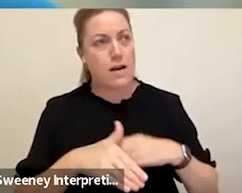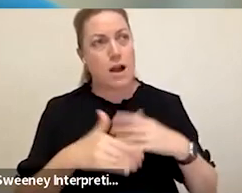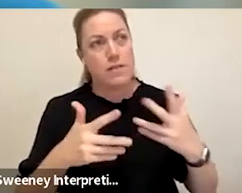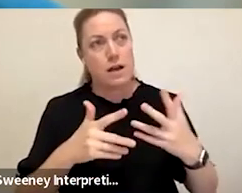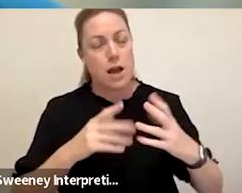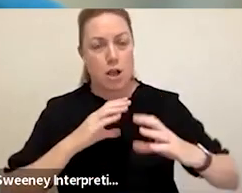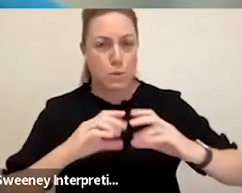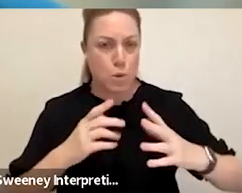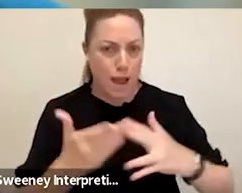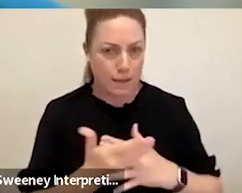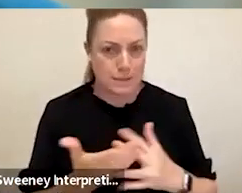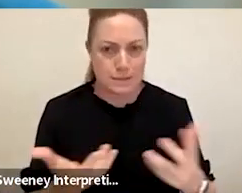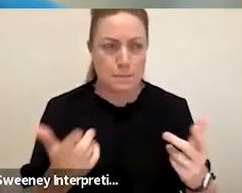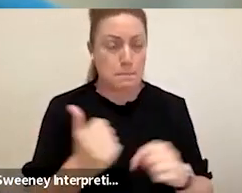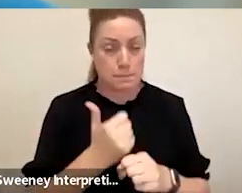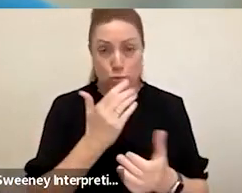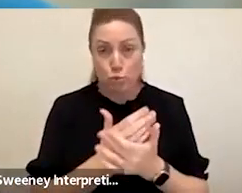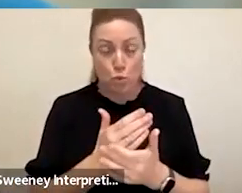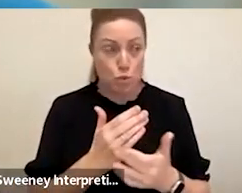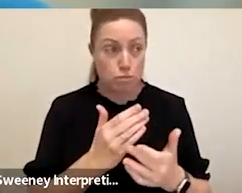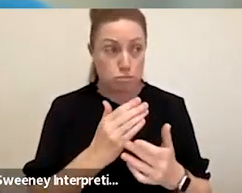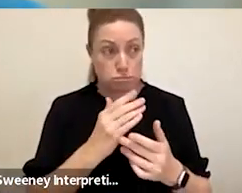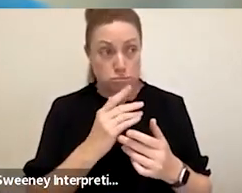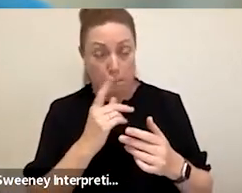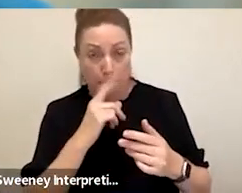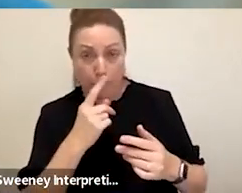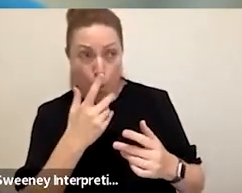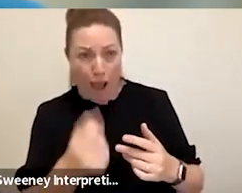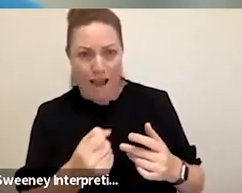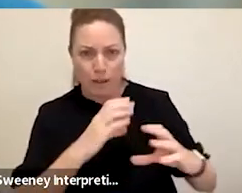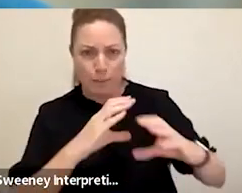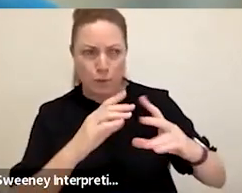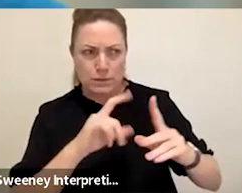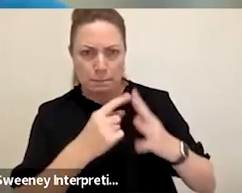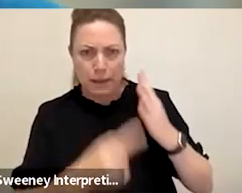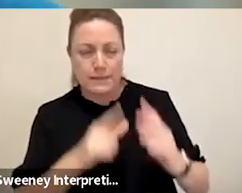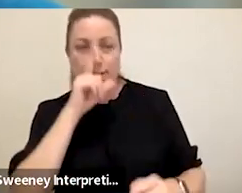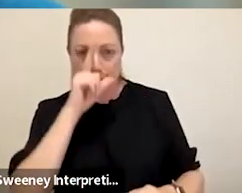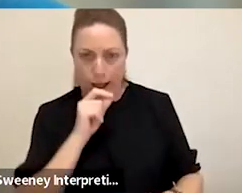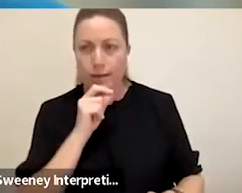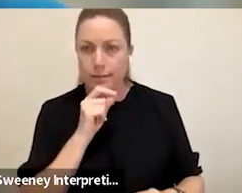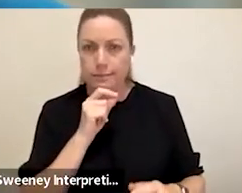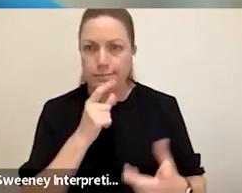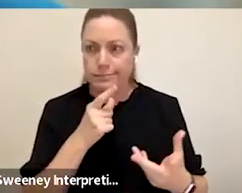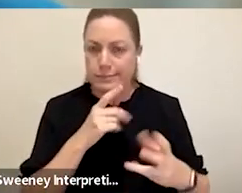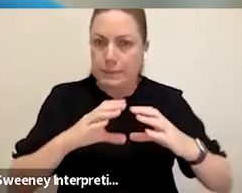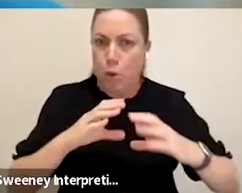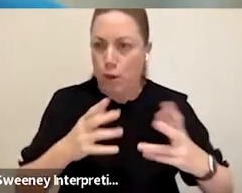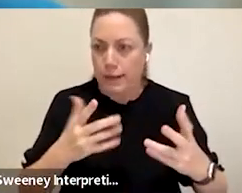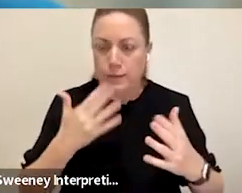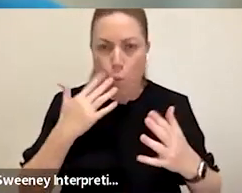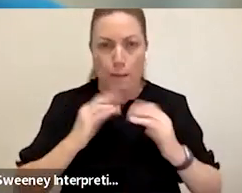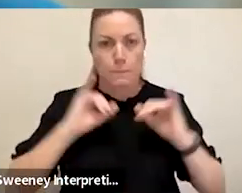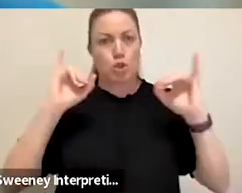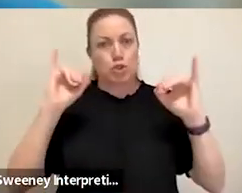communication access. So making sure people with a communication disability can communicate in times of emergency.